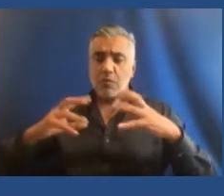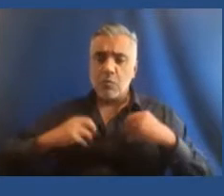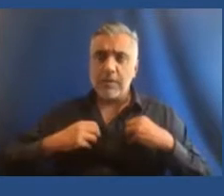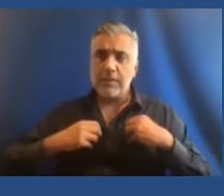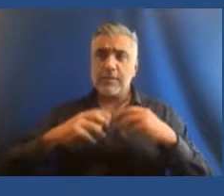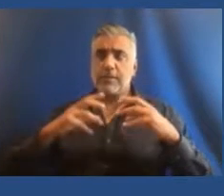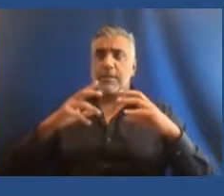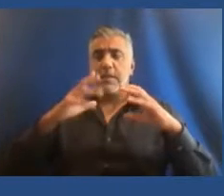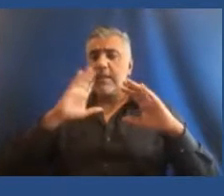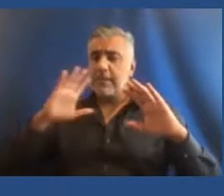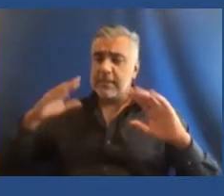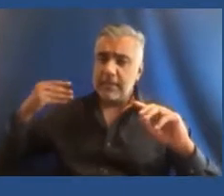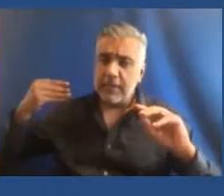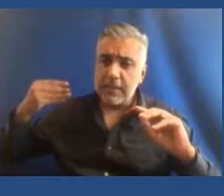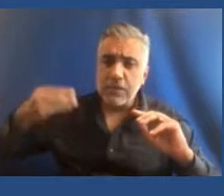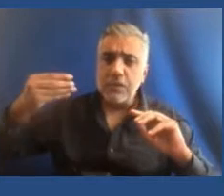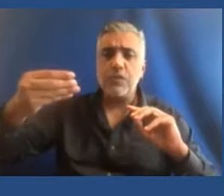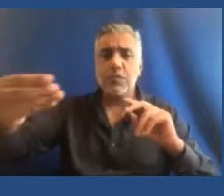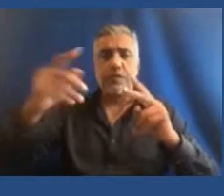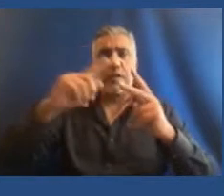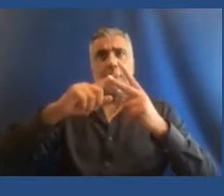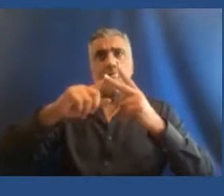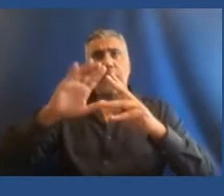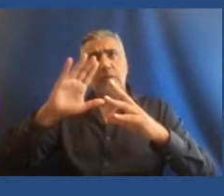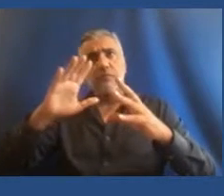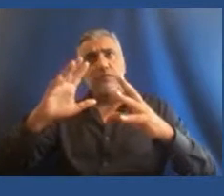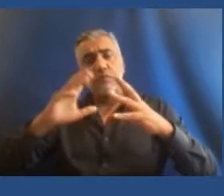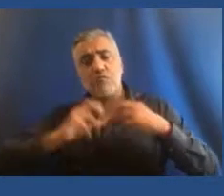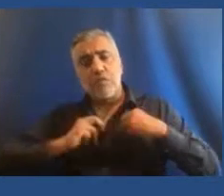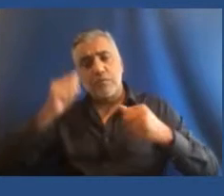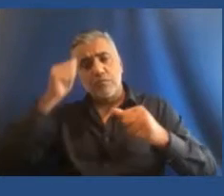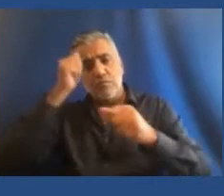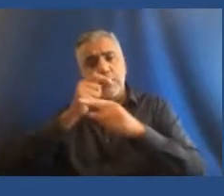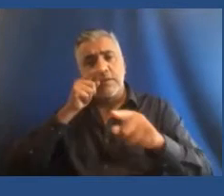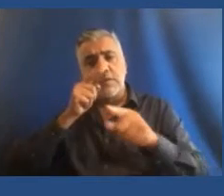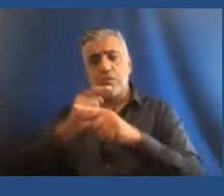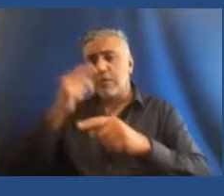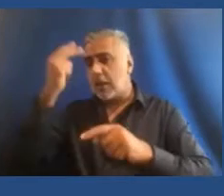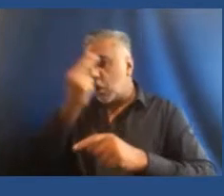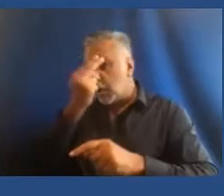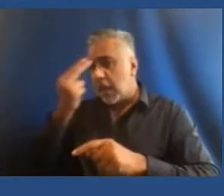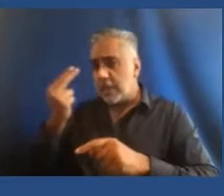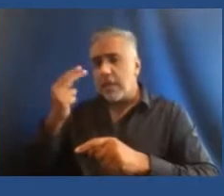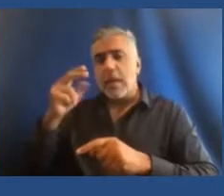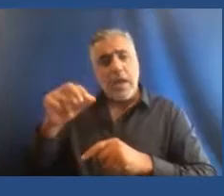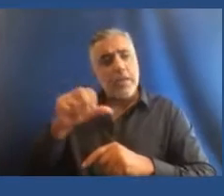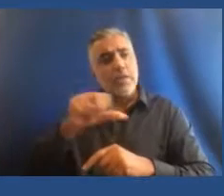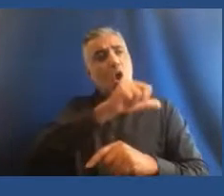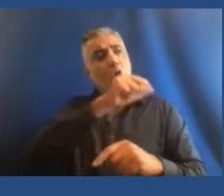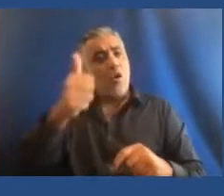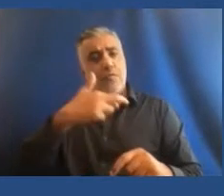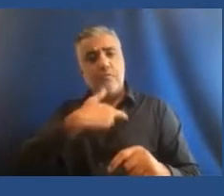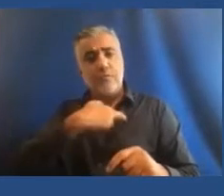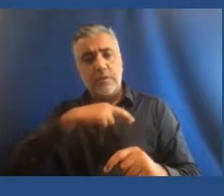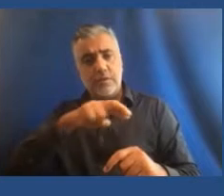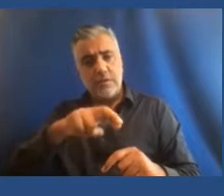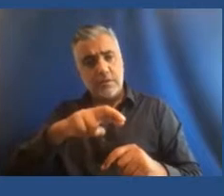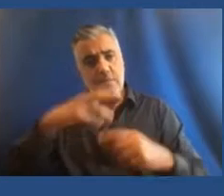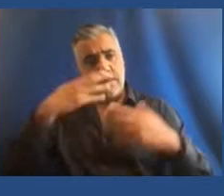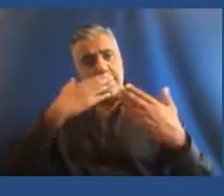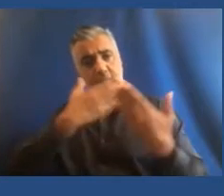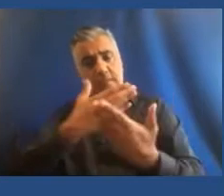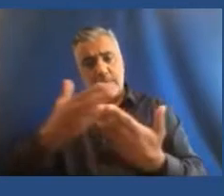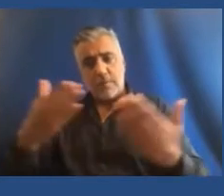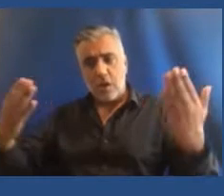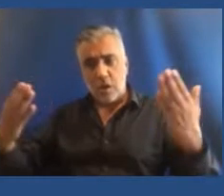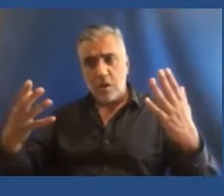I want to thank you from my heart. I thank the great Hungarian Christian family, which I'd like to embrace